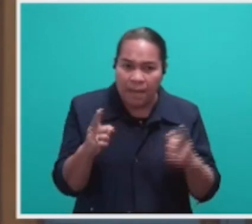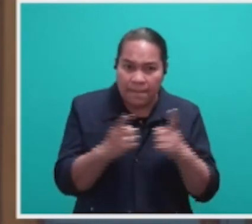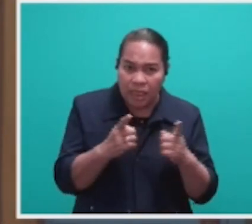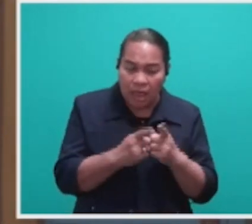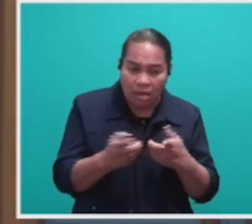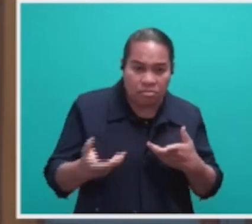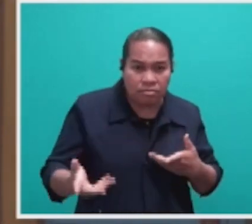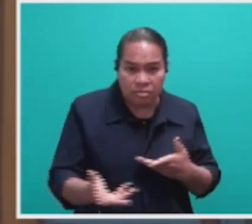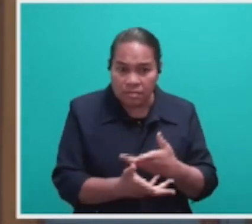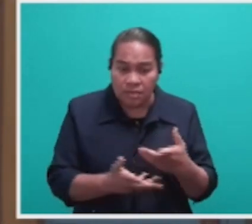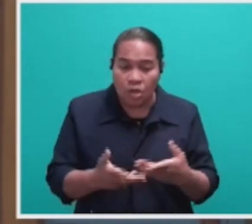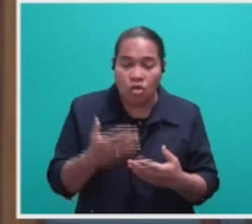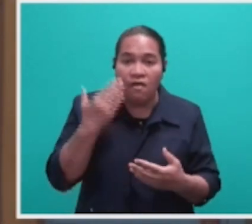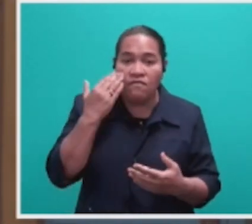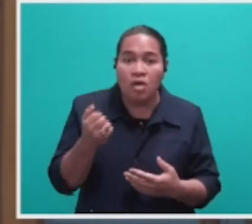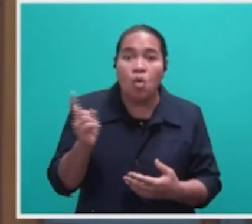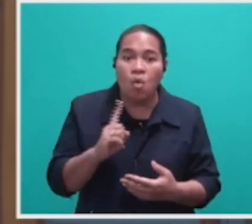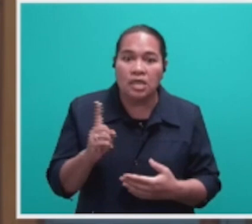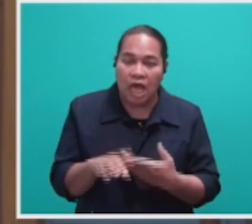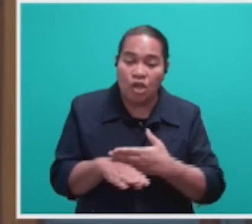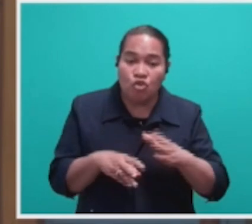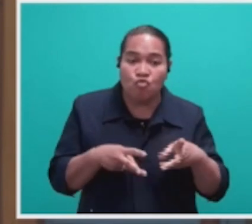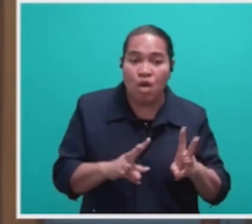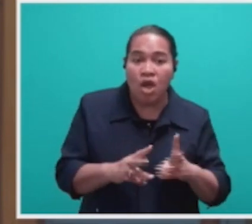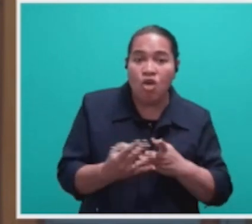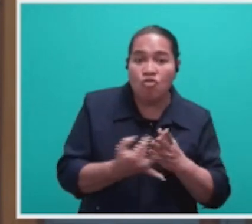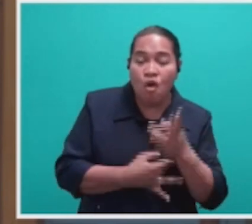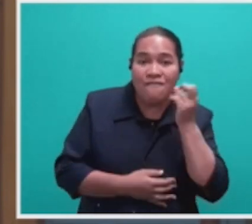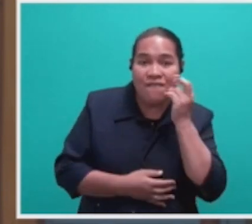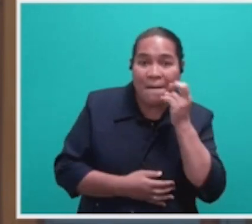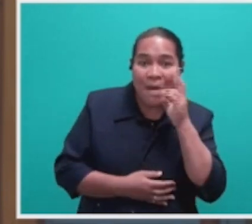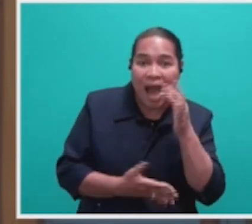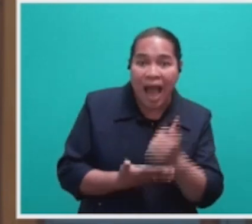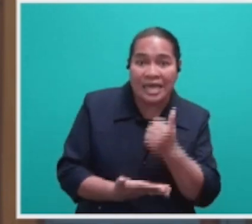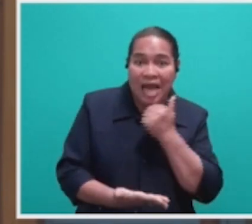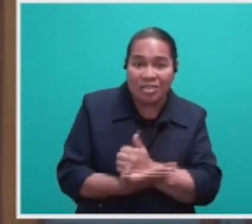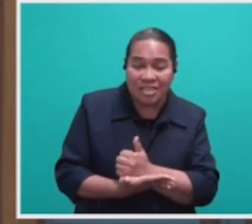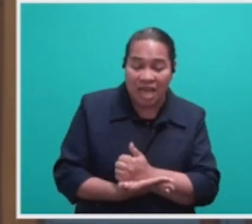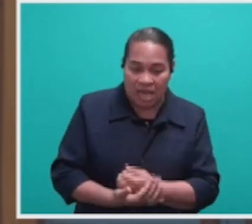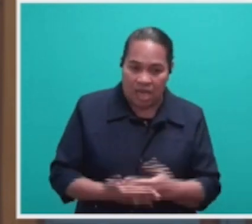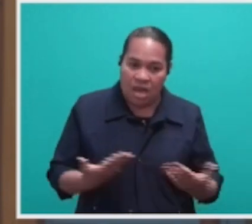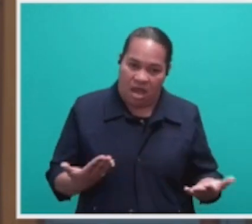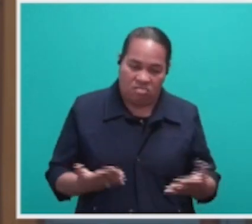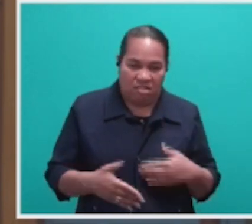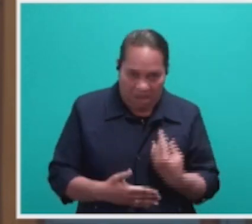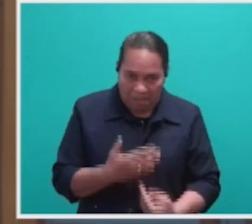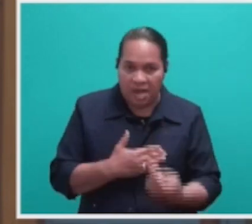meetings, it was revealed that a new way of scamming through Viber accounts, as I had mentioned, is currently